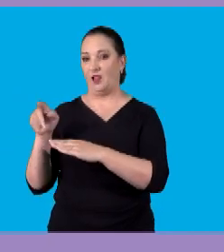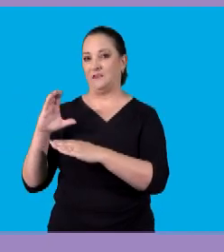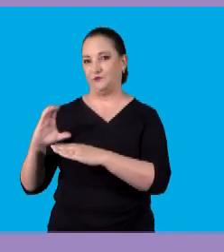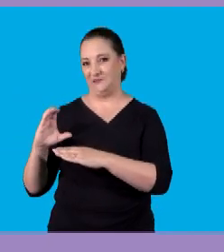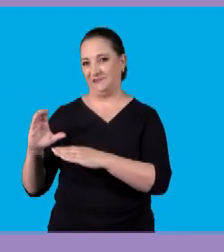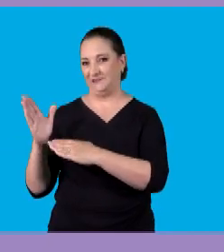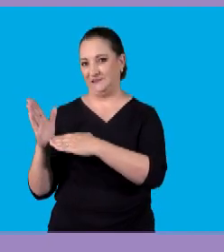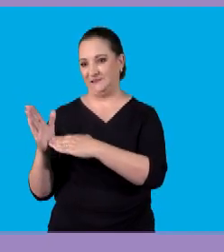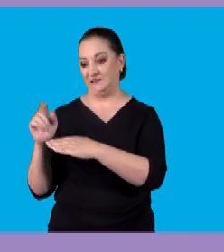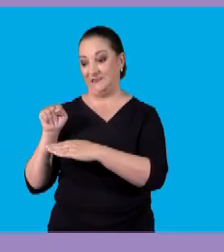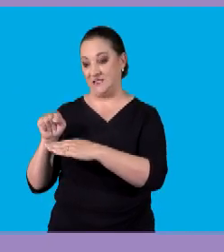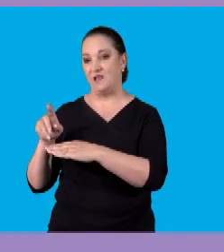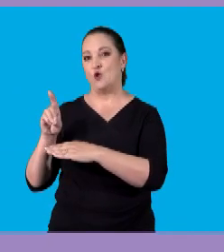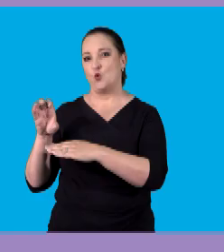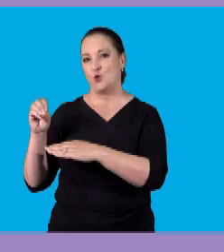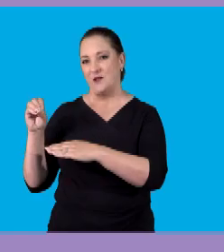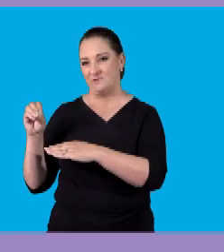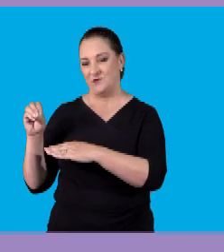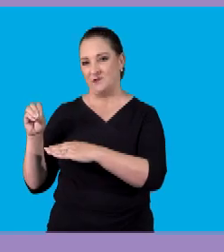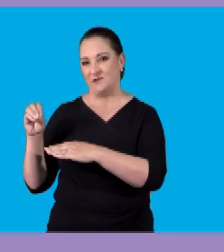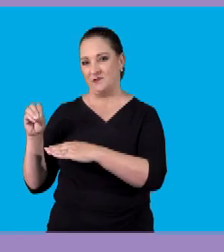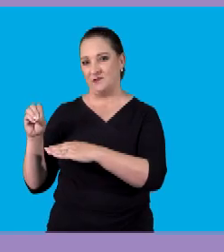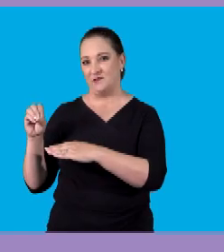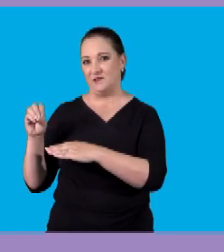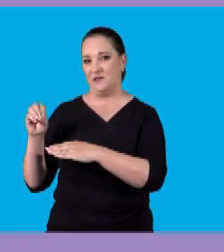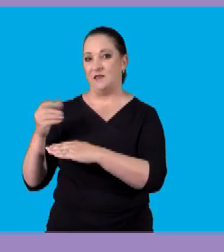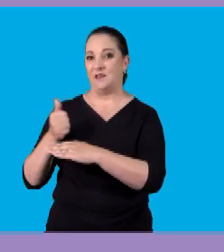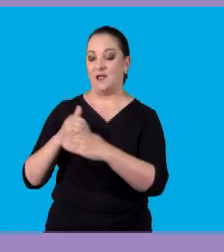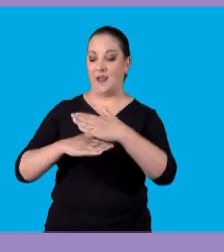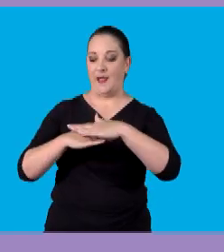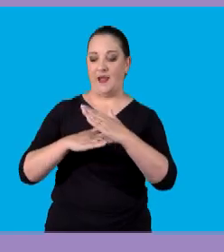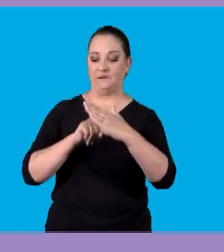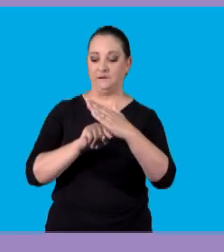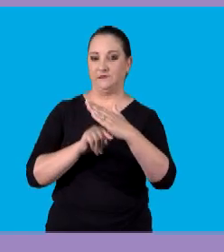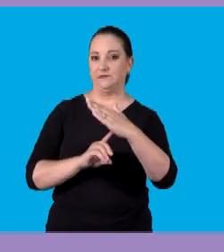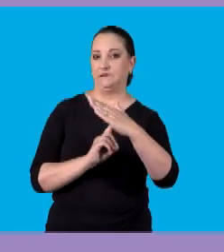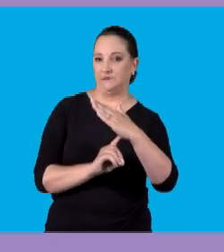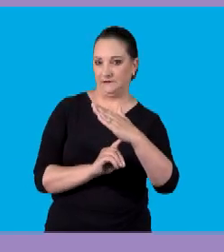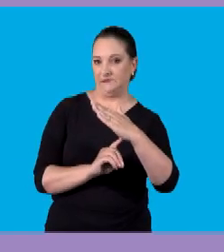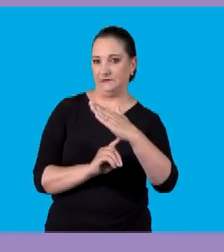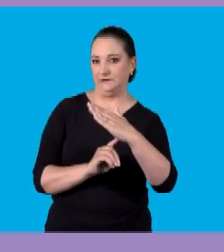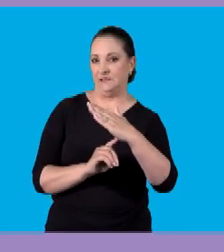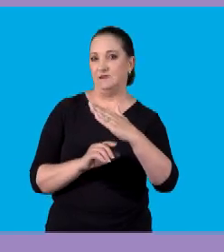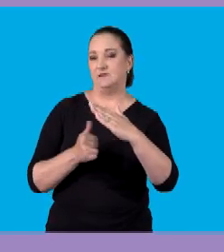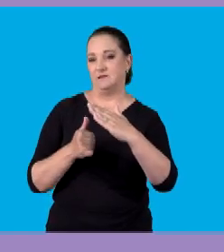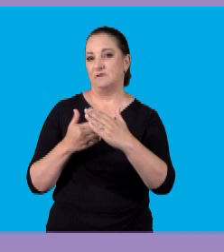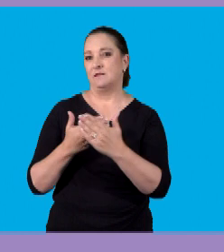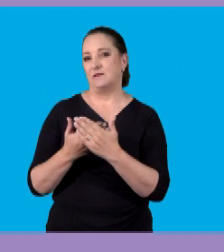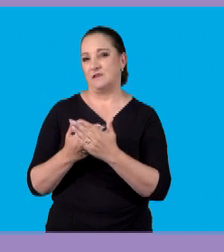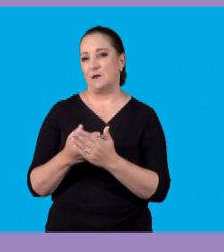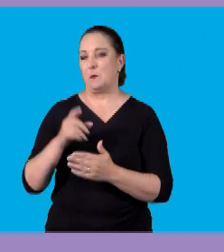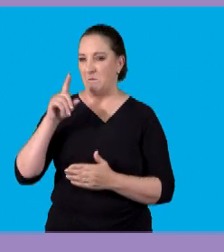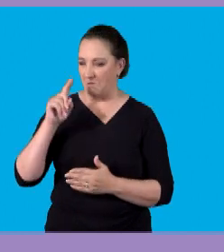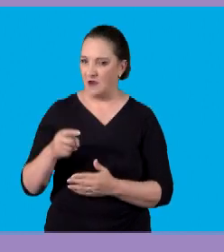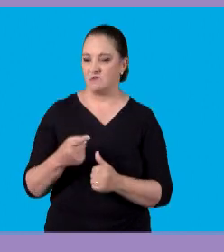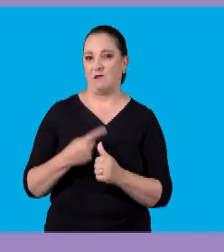we have angle C as 100 degrees, if we combine it with angle D, it must give us